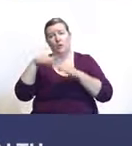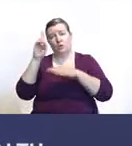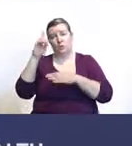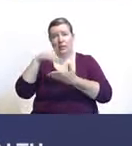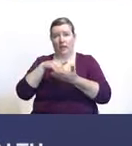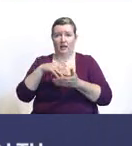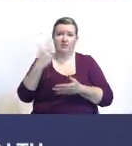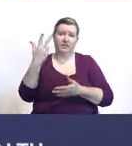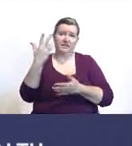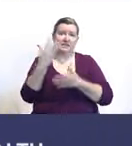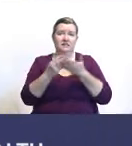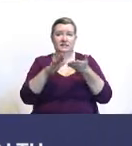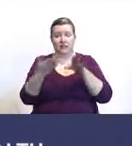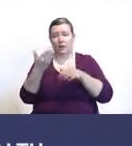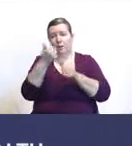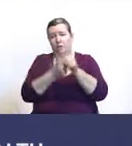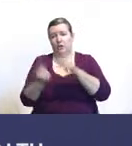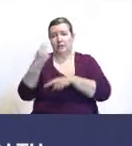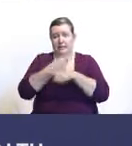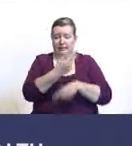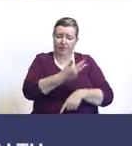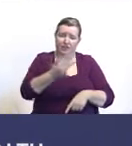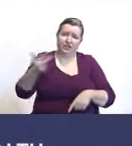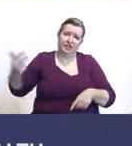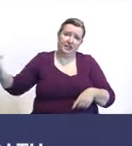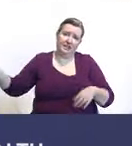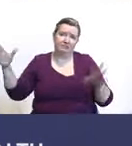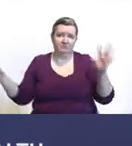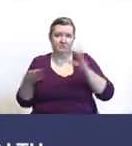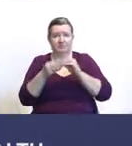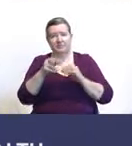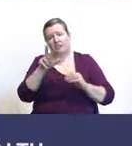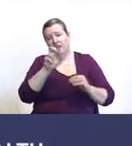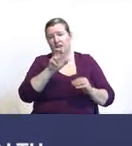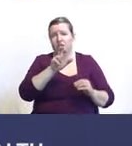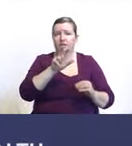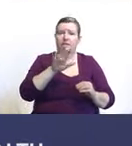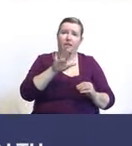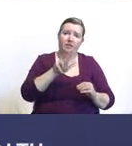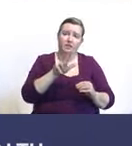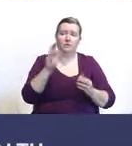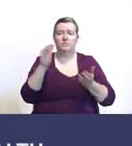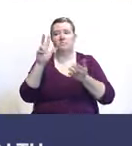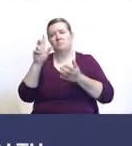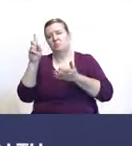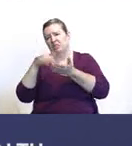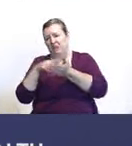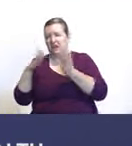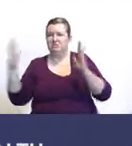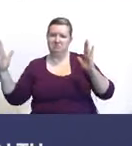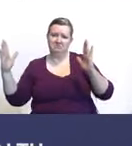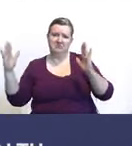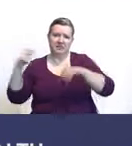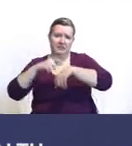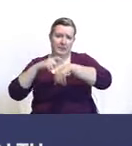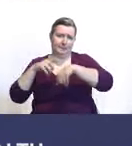into statistics. 2,000 is about 6 passings a day.